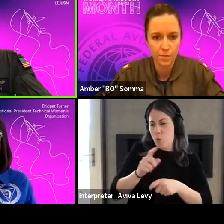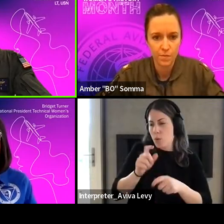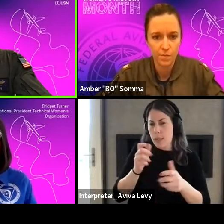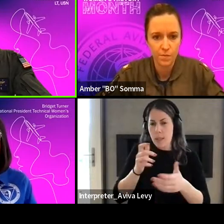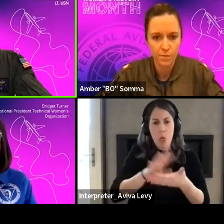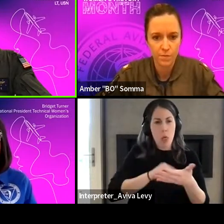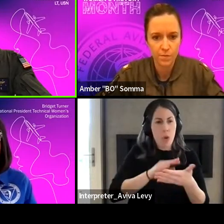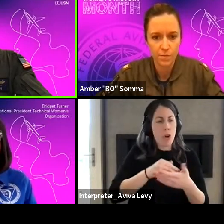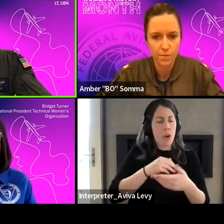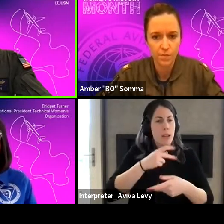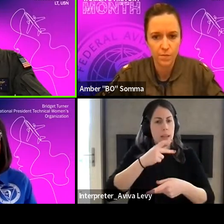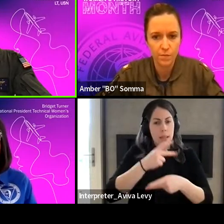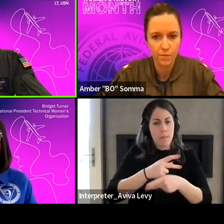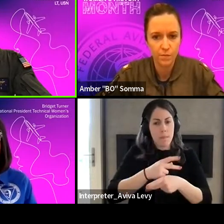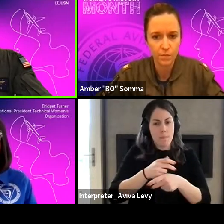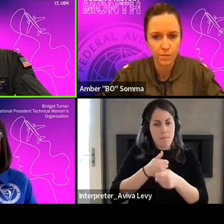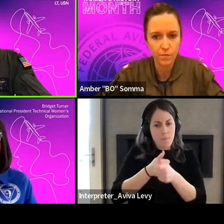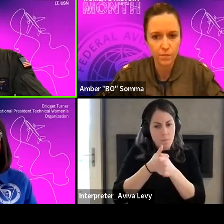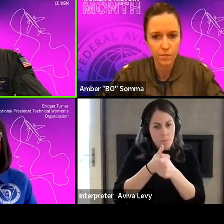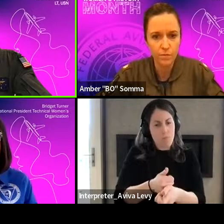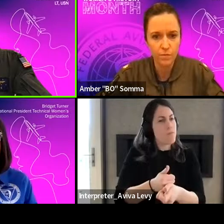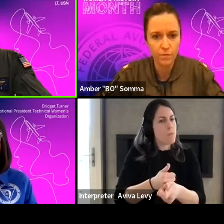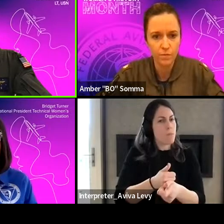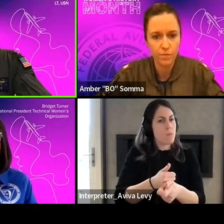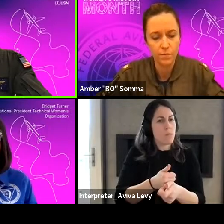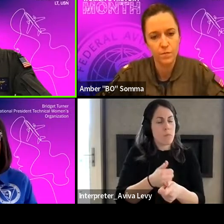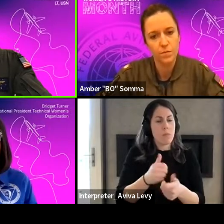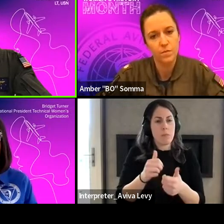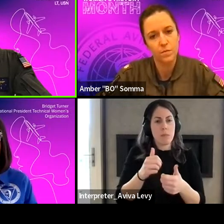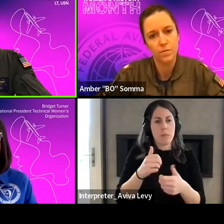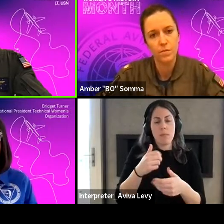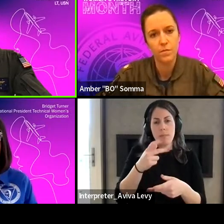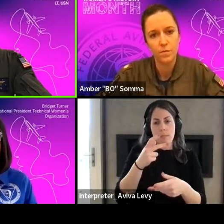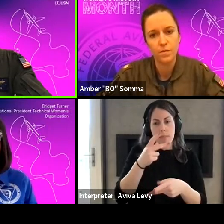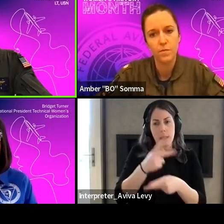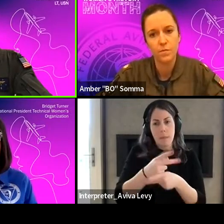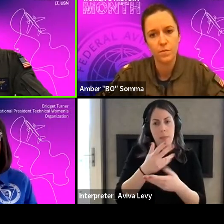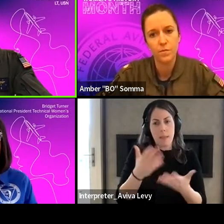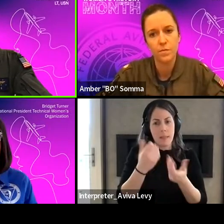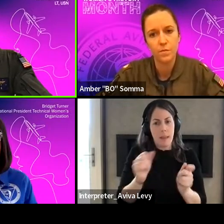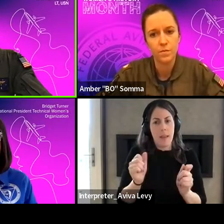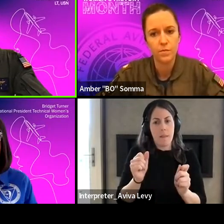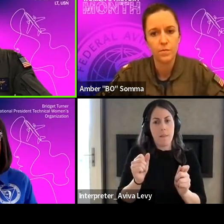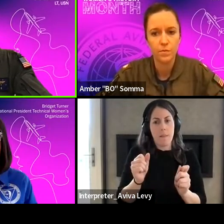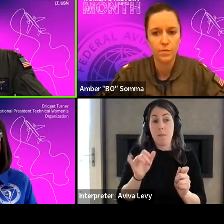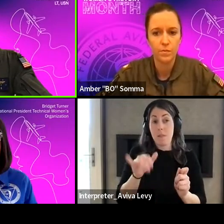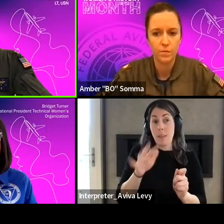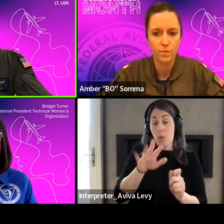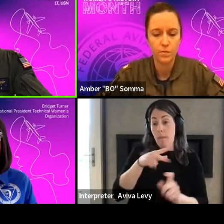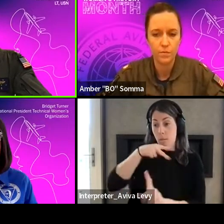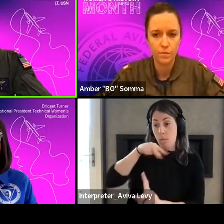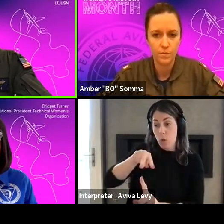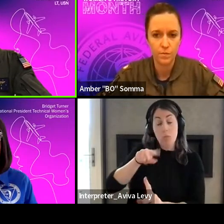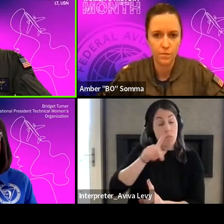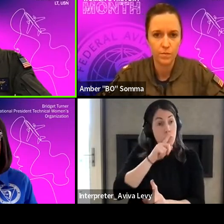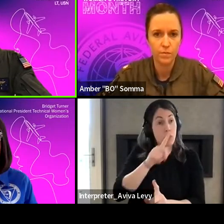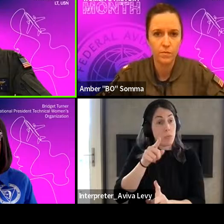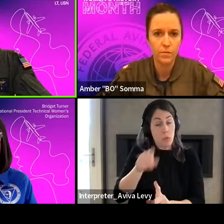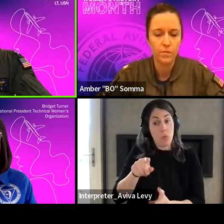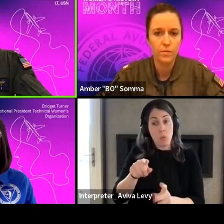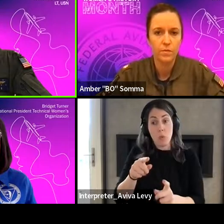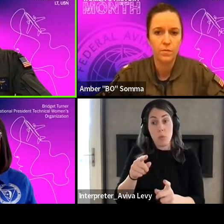it's what, if you choose to pursue this, then you are making that professional culture of safety,